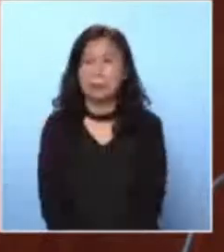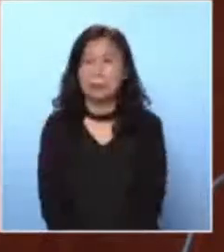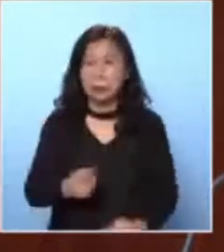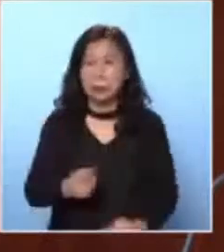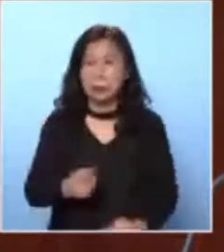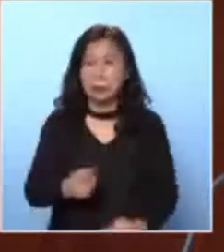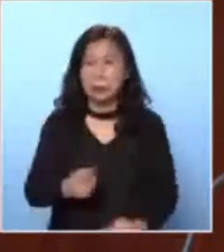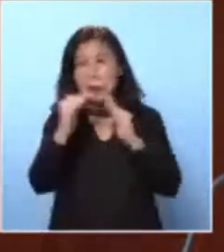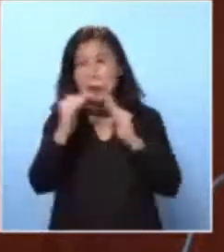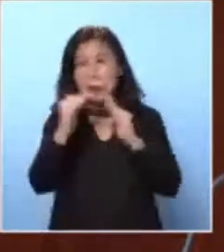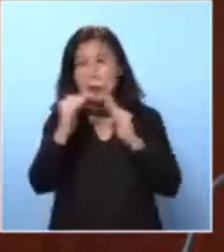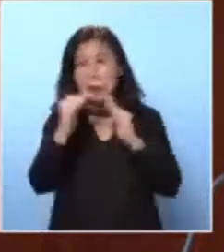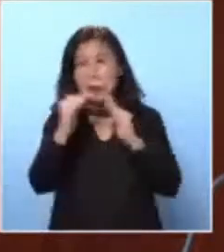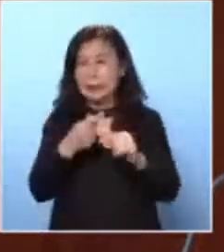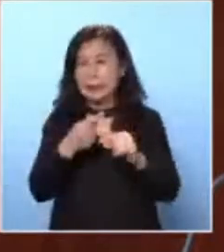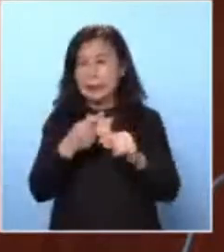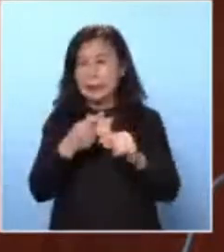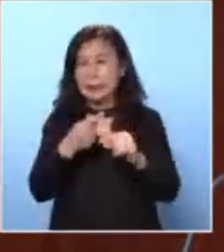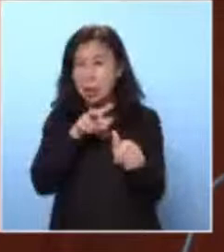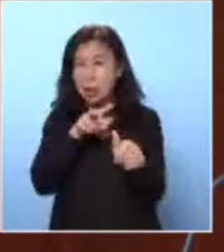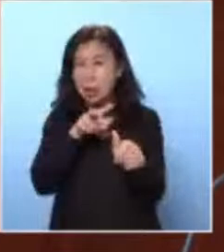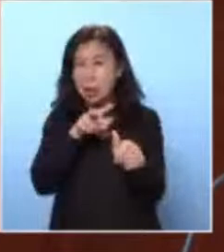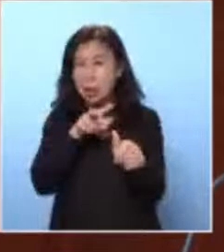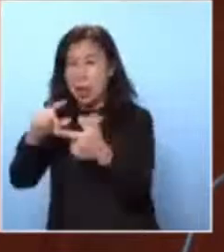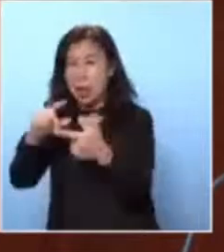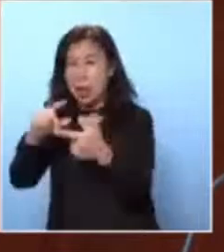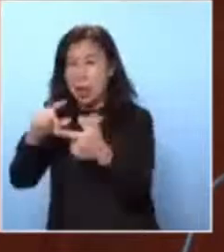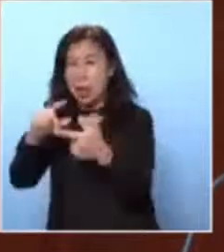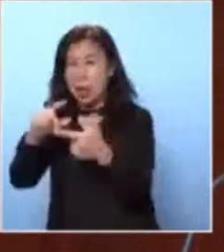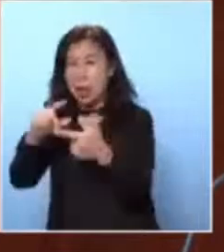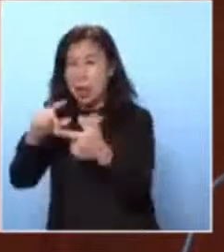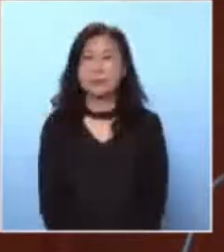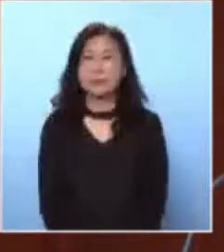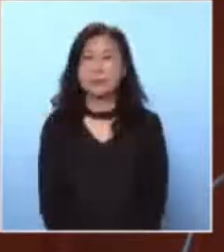Adjust the demand-side management measures for residential properties.